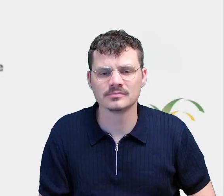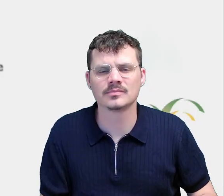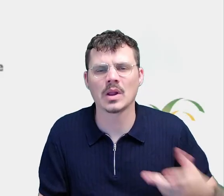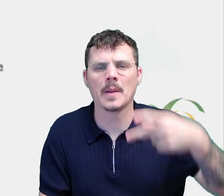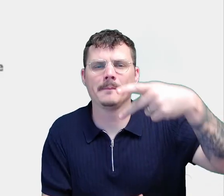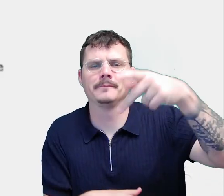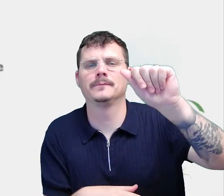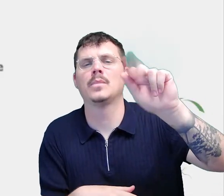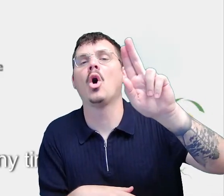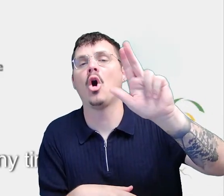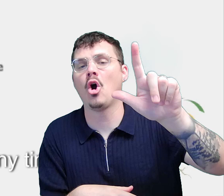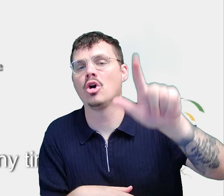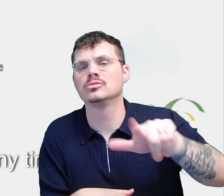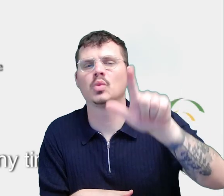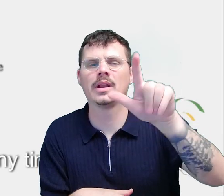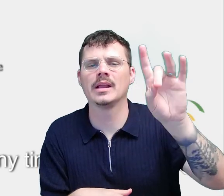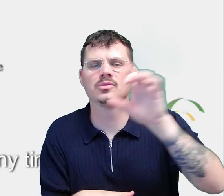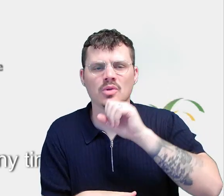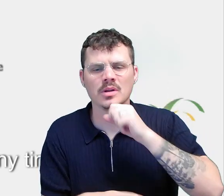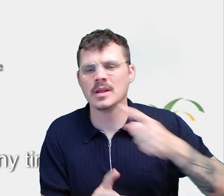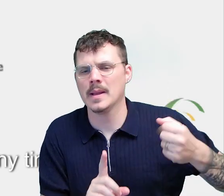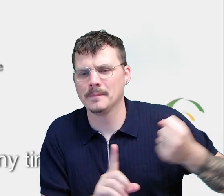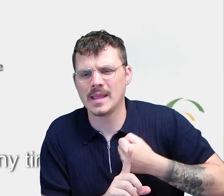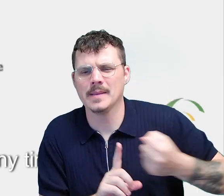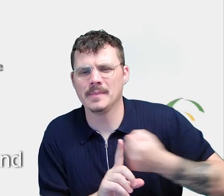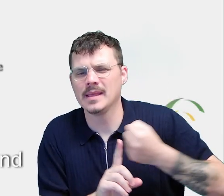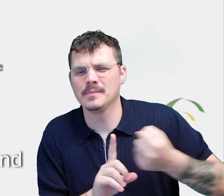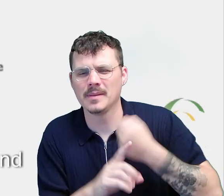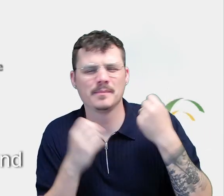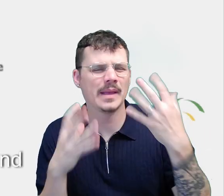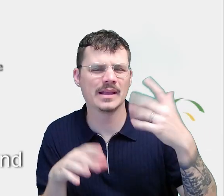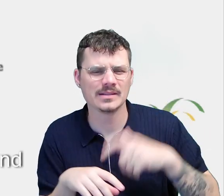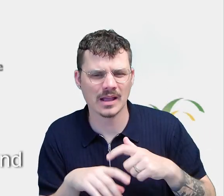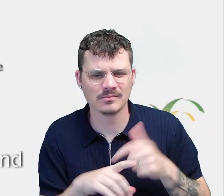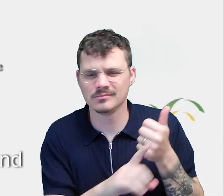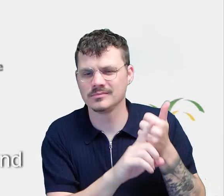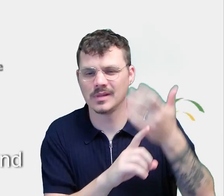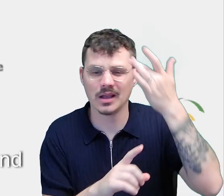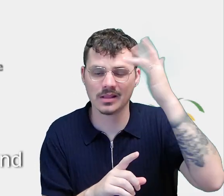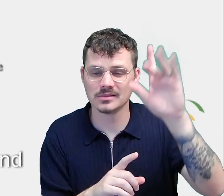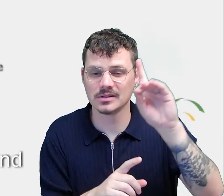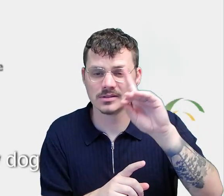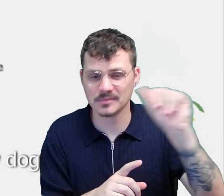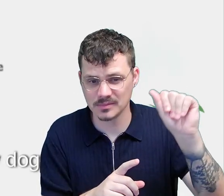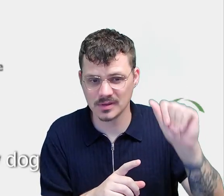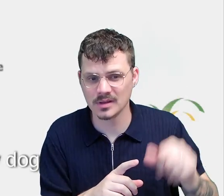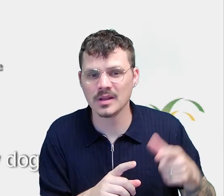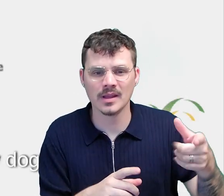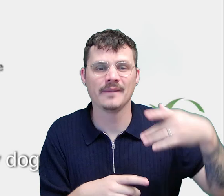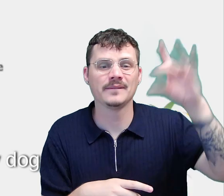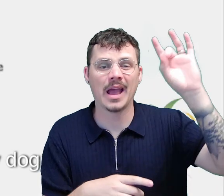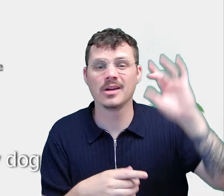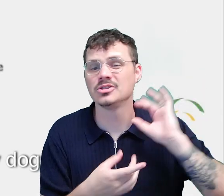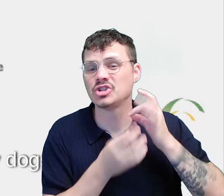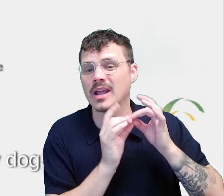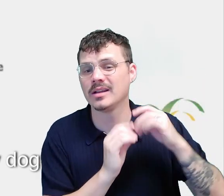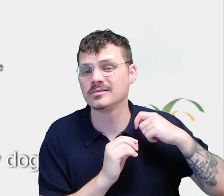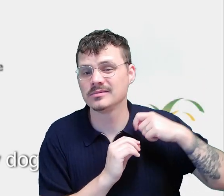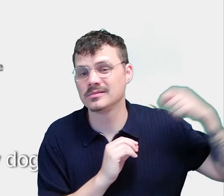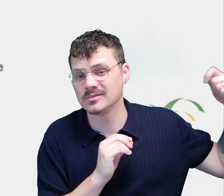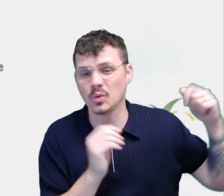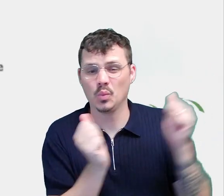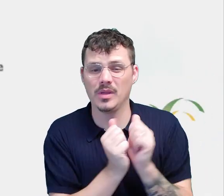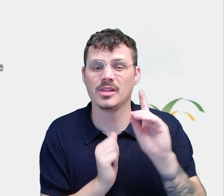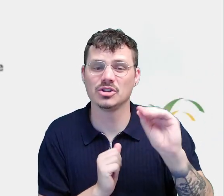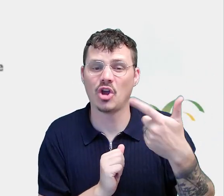Paul was 28 years old. He'd been beaten unconscious many, many times. He has an intellectual disability. He was found chained in the backyard with the family